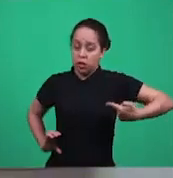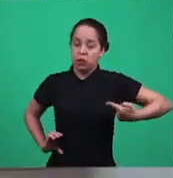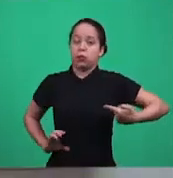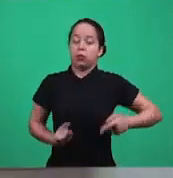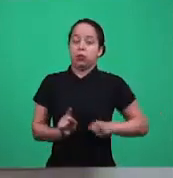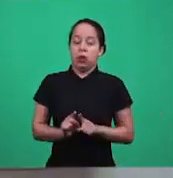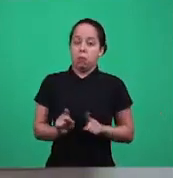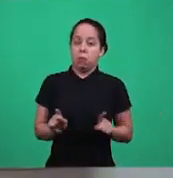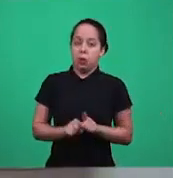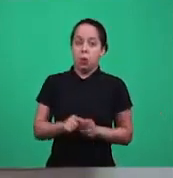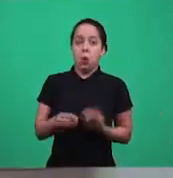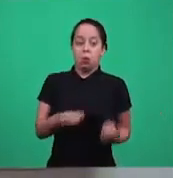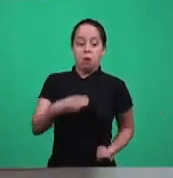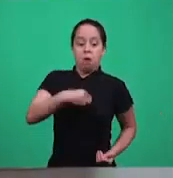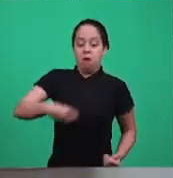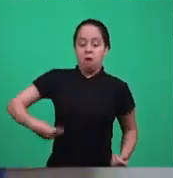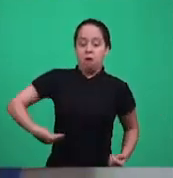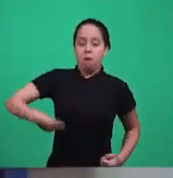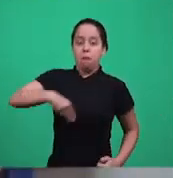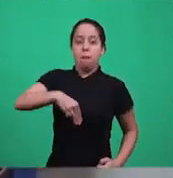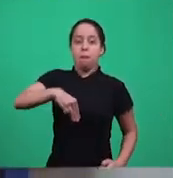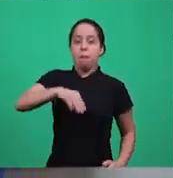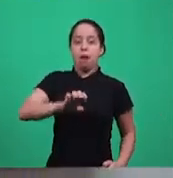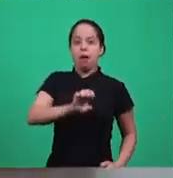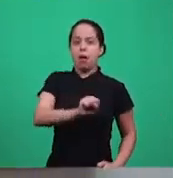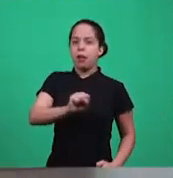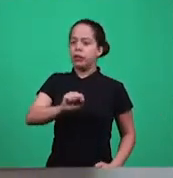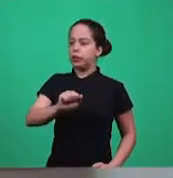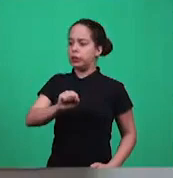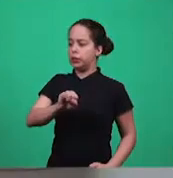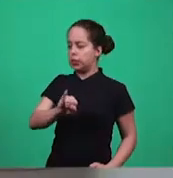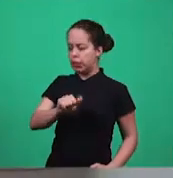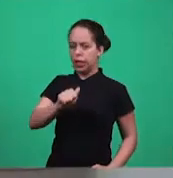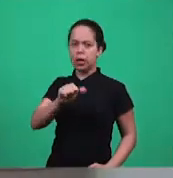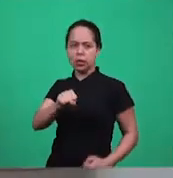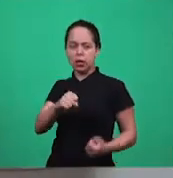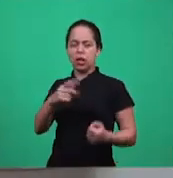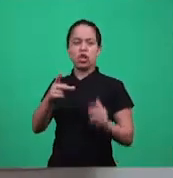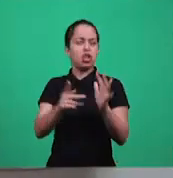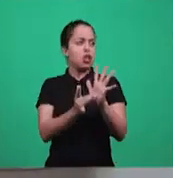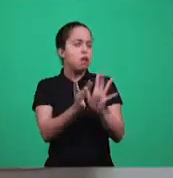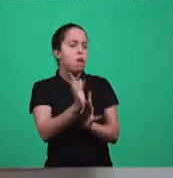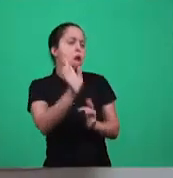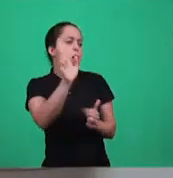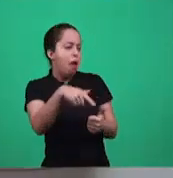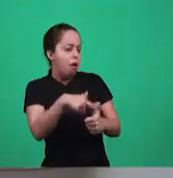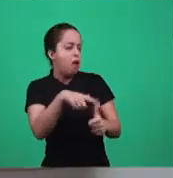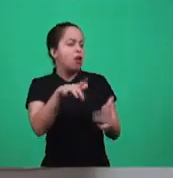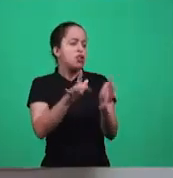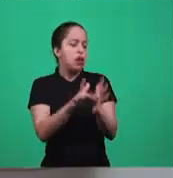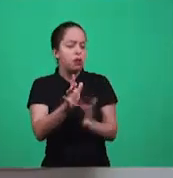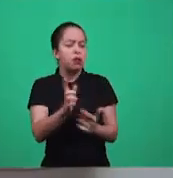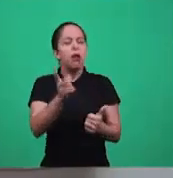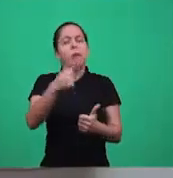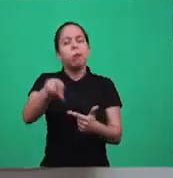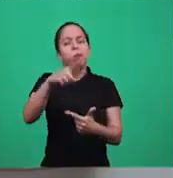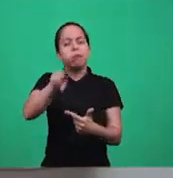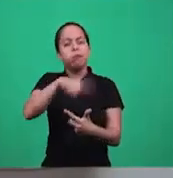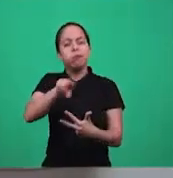Like today, we see a lot of this. People explain things very well. Jesus does this, does